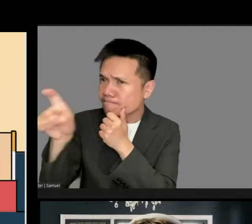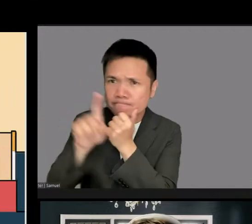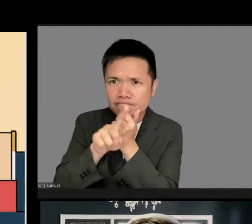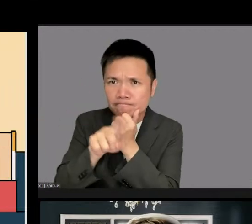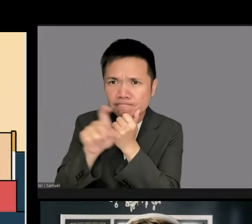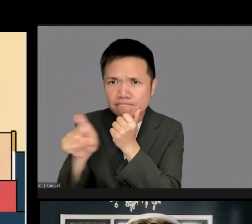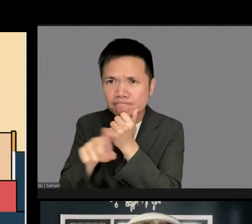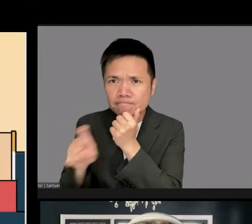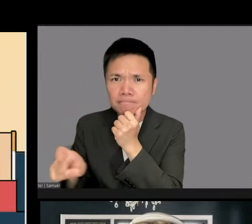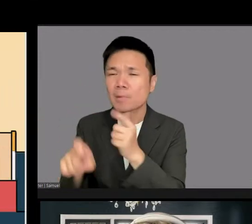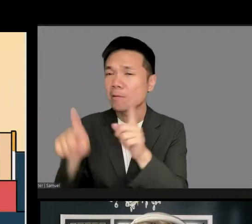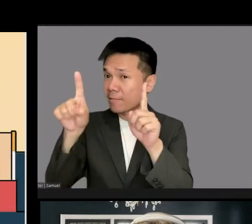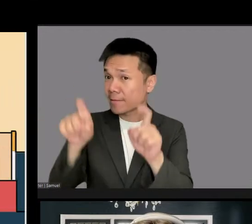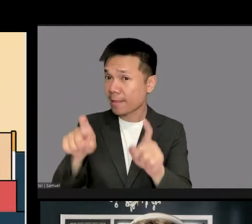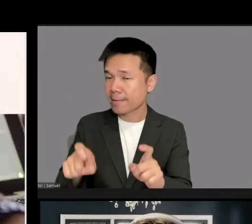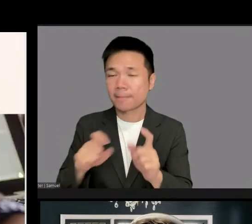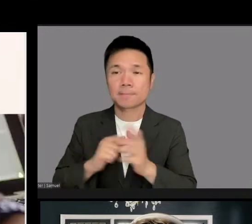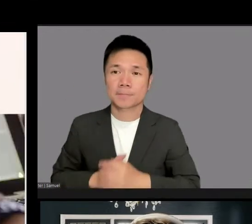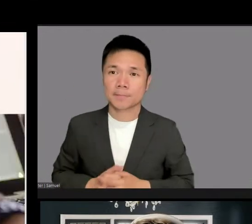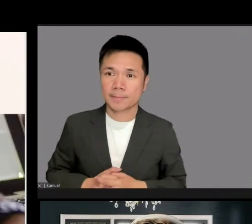automated testing might have missed.